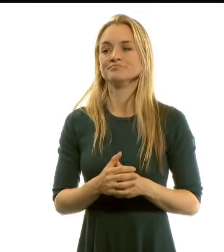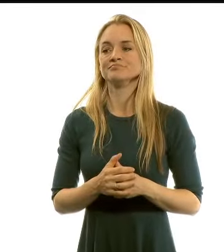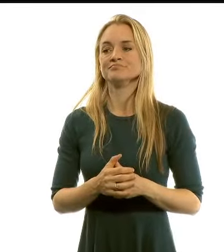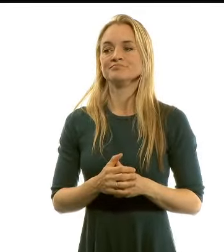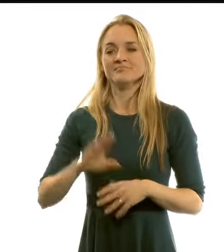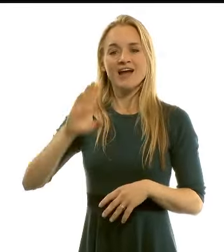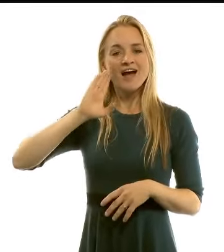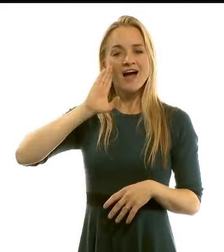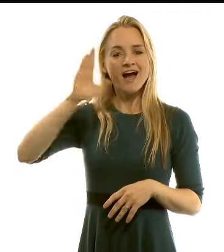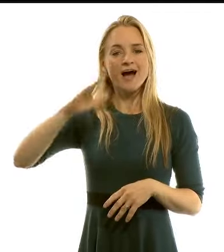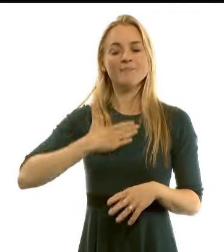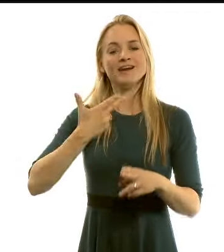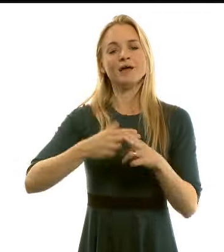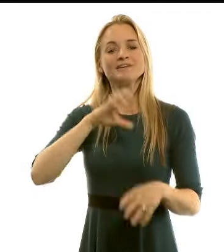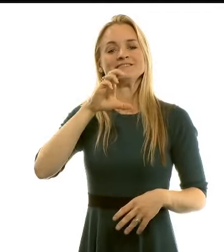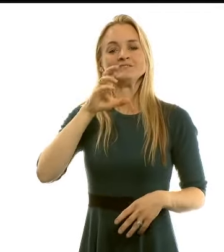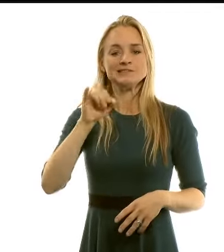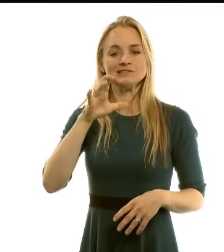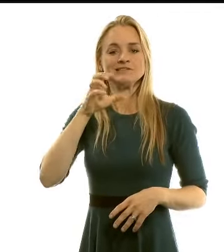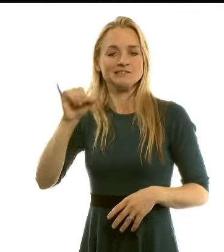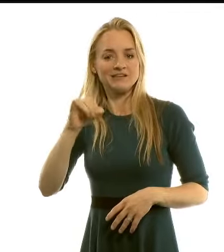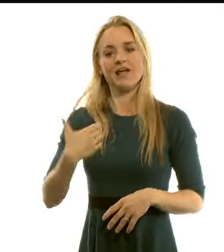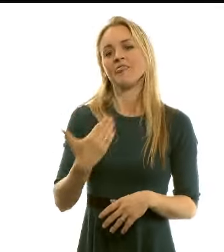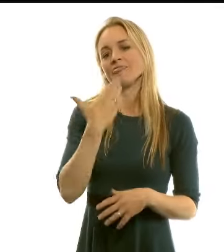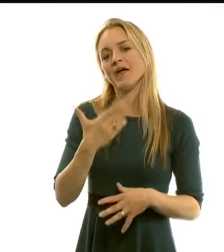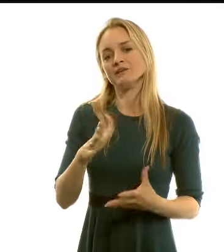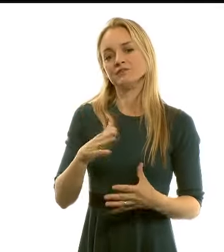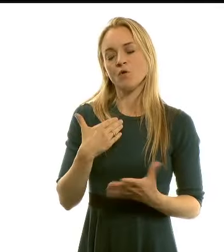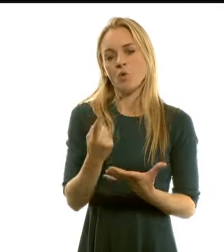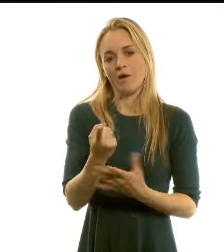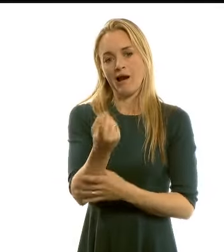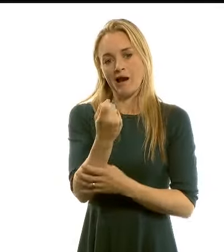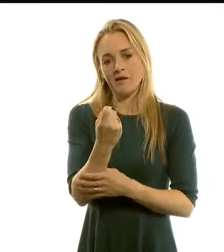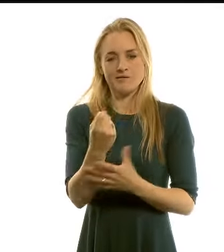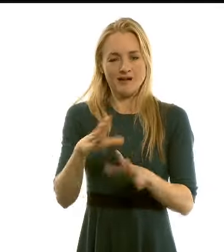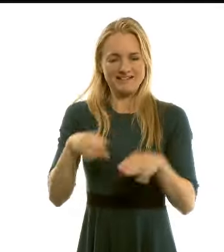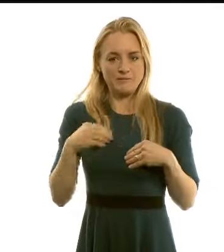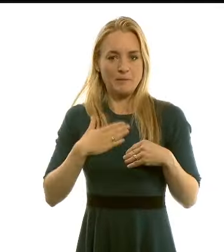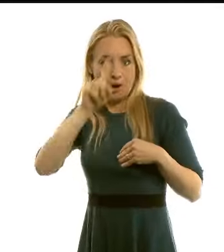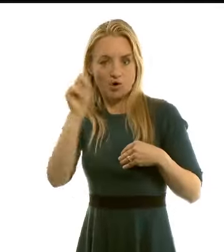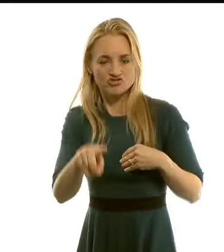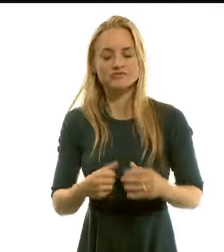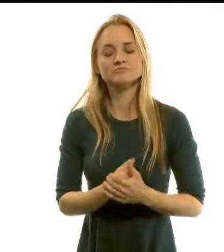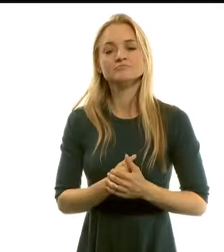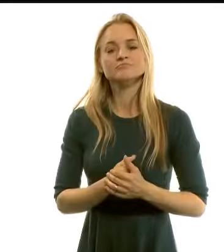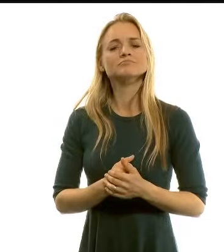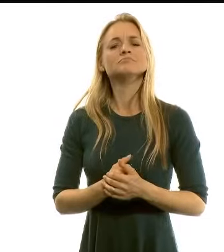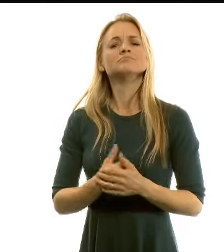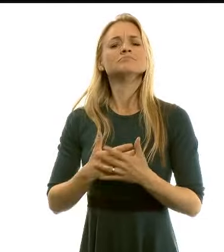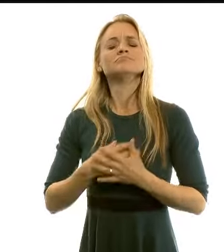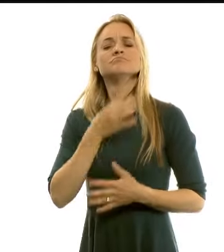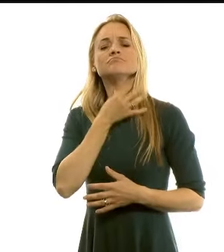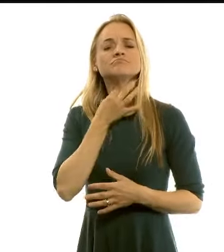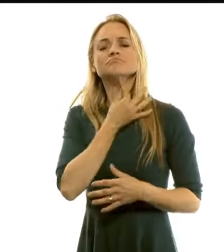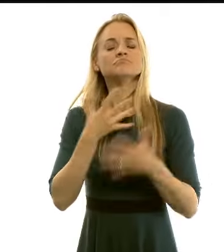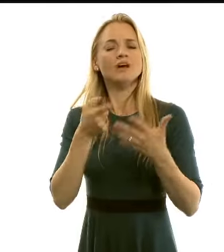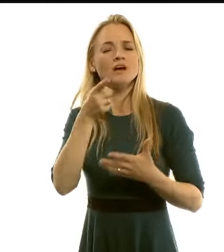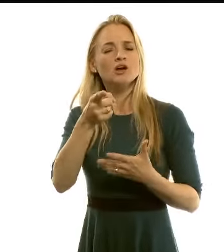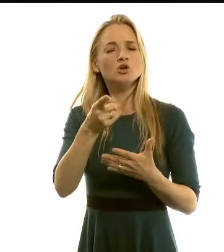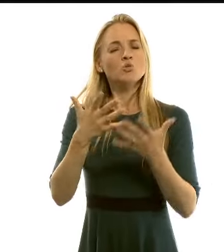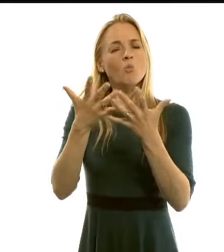Hi, I'm Cece, and thanks so much for taking my question. My question is, how difficult is it to design a set that stands out,